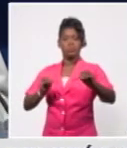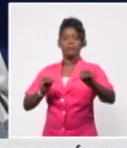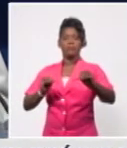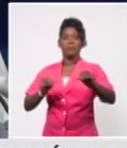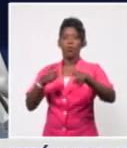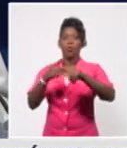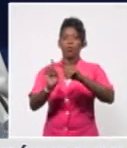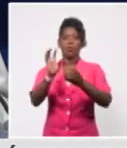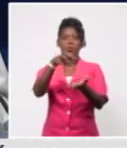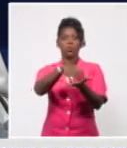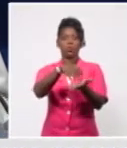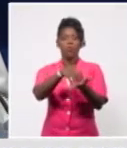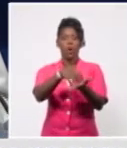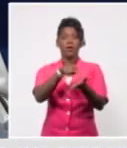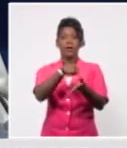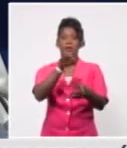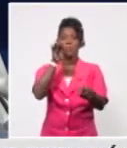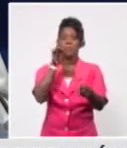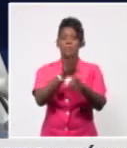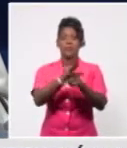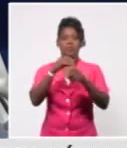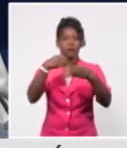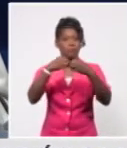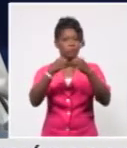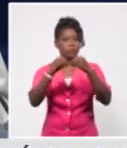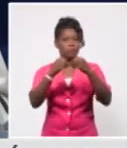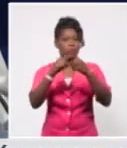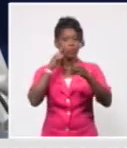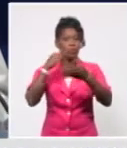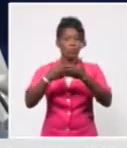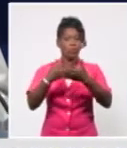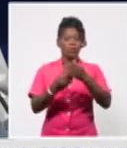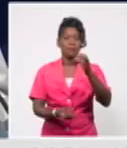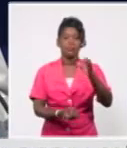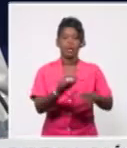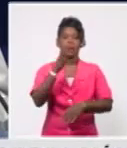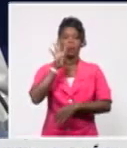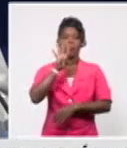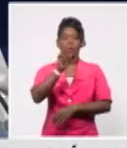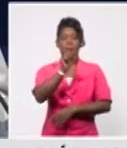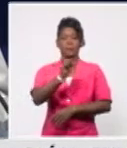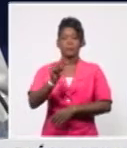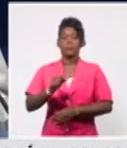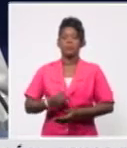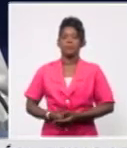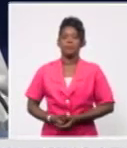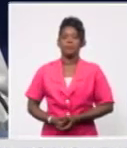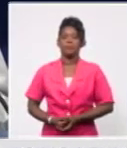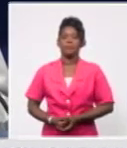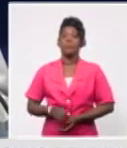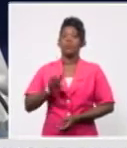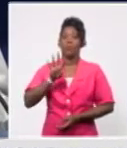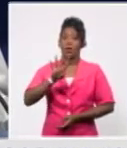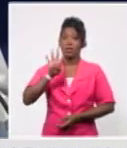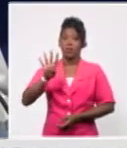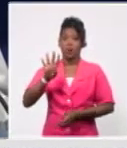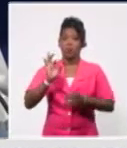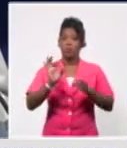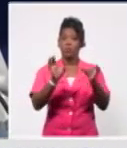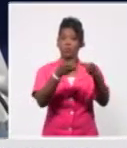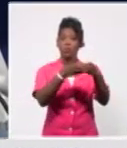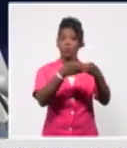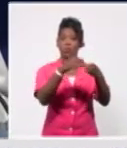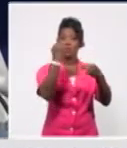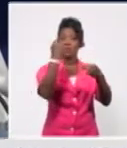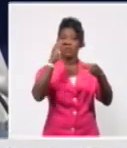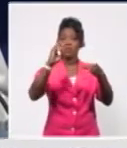virus. This is the highest risk group, which is why all those who have had contact with a confirmed case